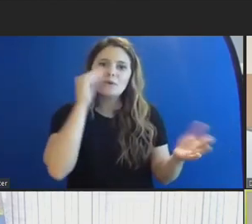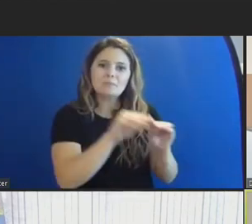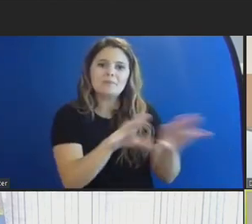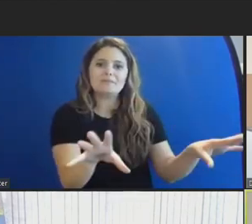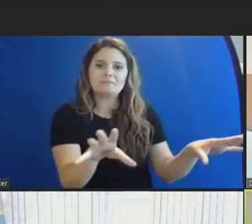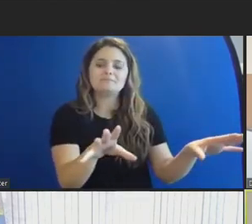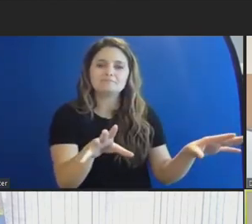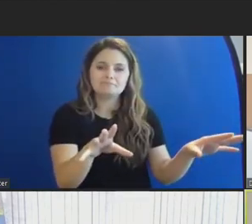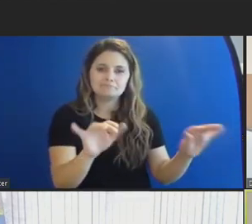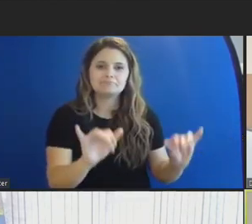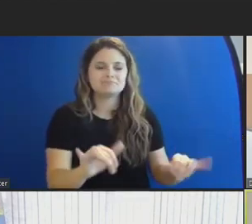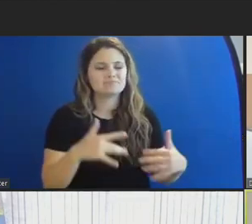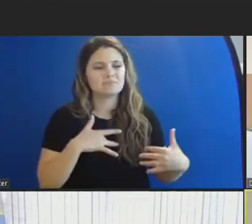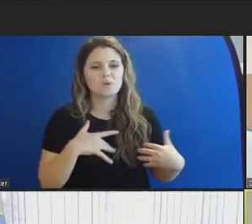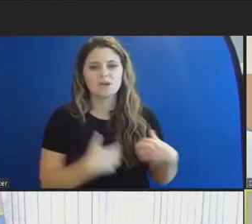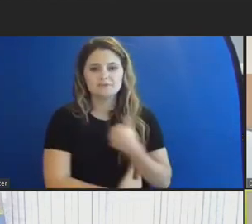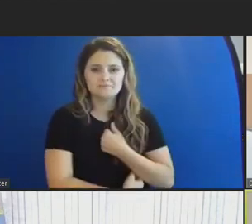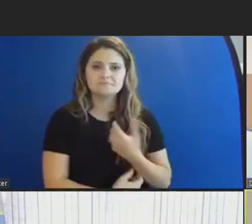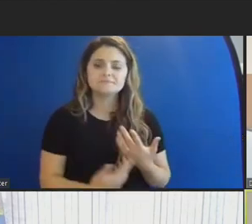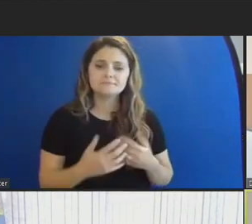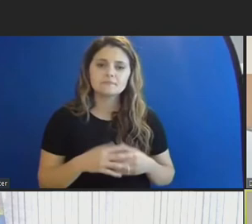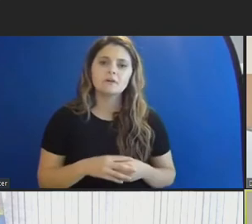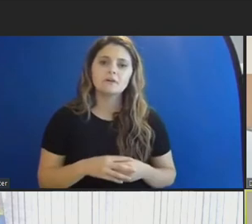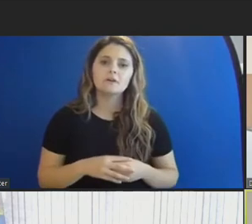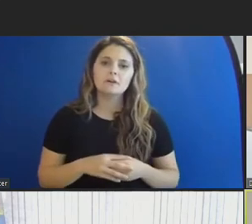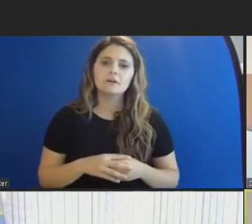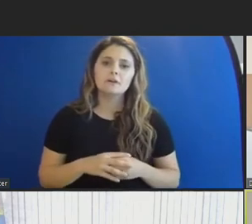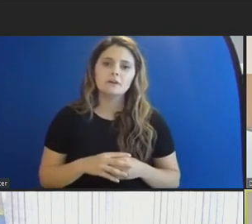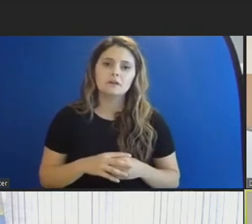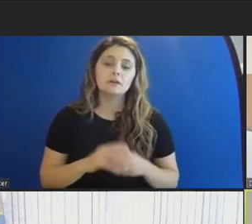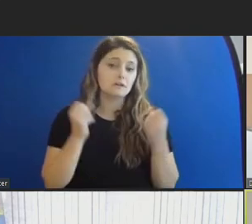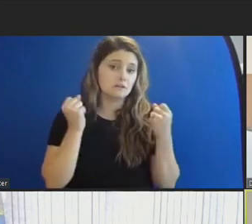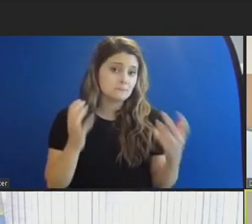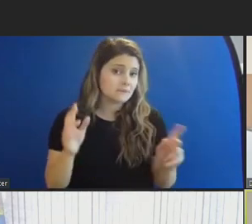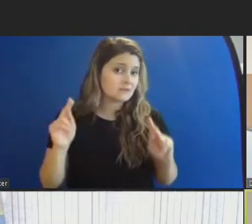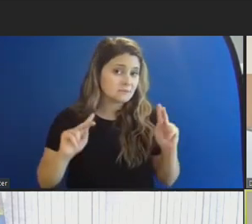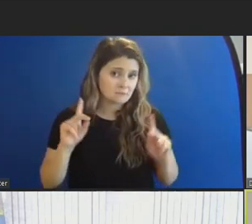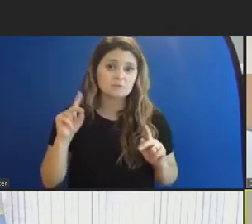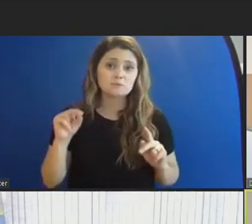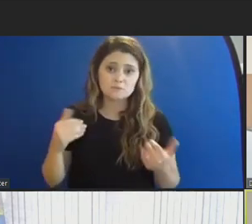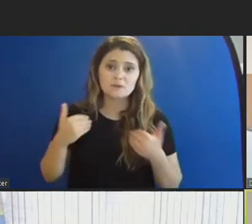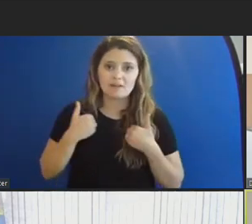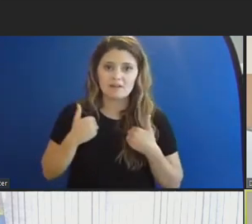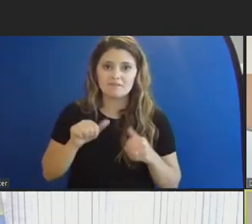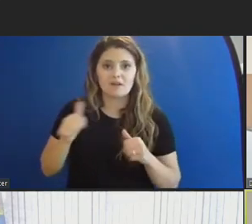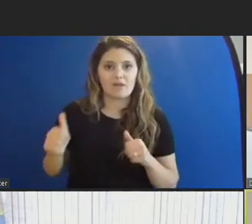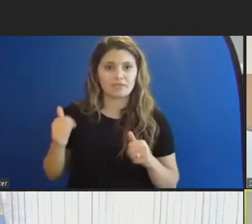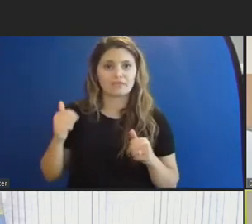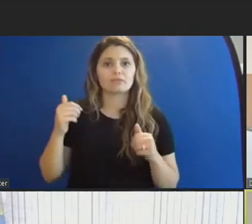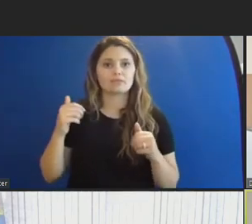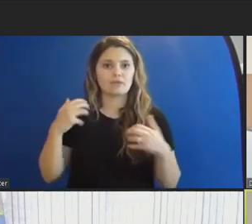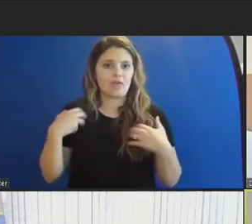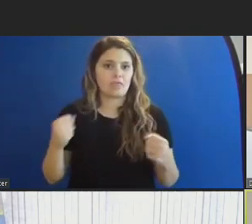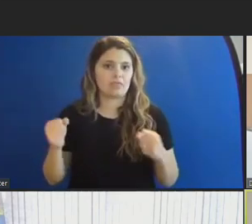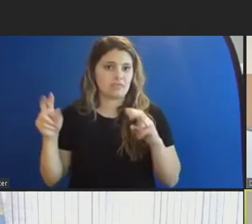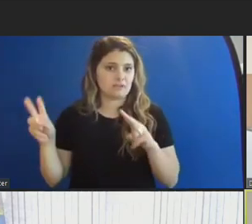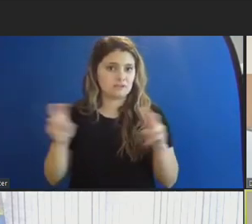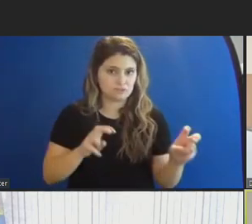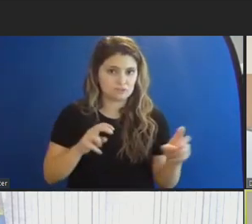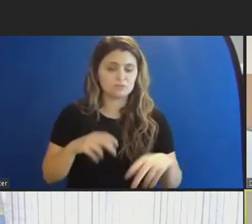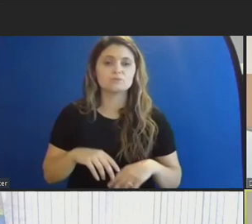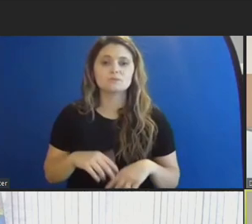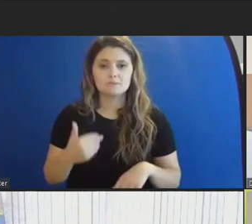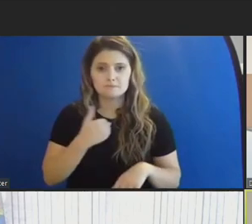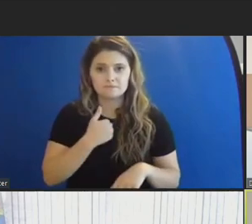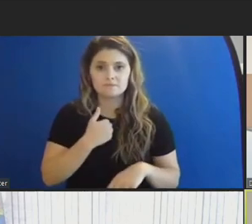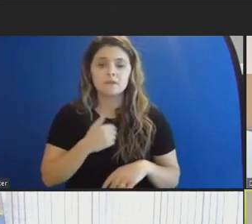were definitely heartbreaking. You know, a lot of individuals do have an underlying condition, but